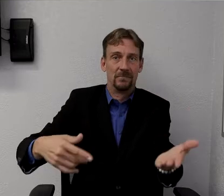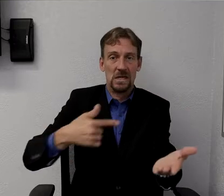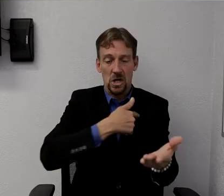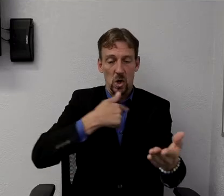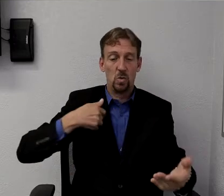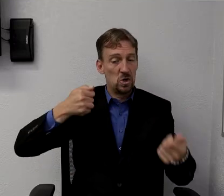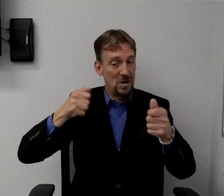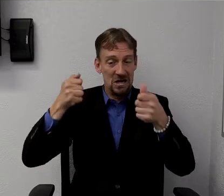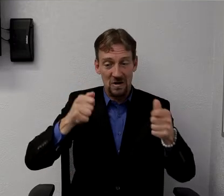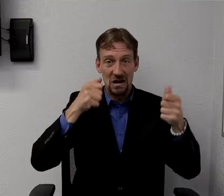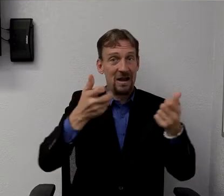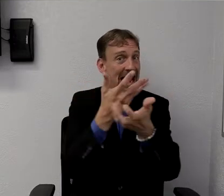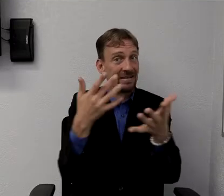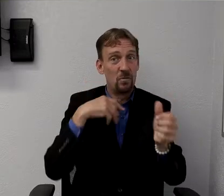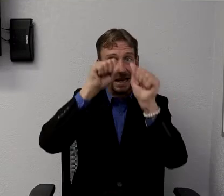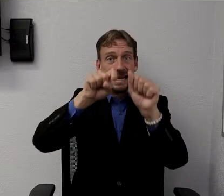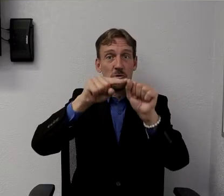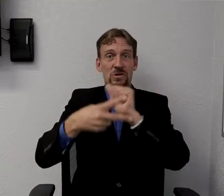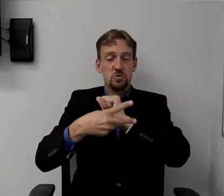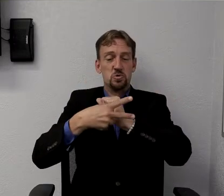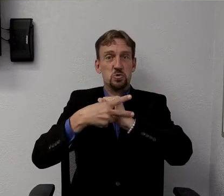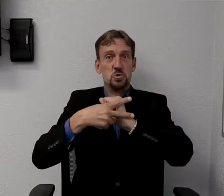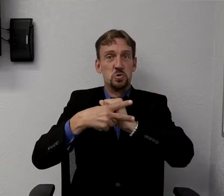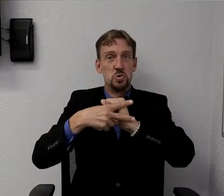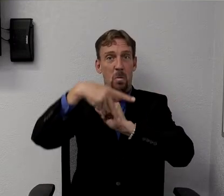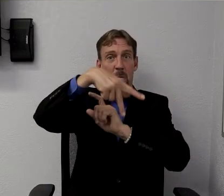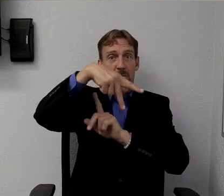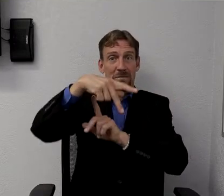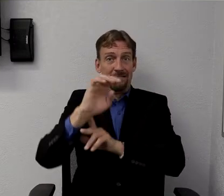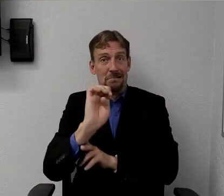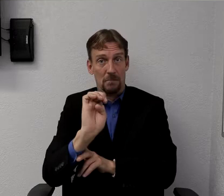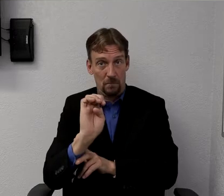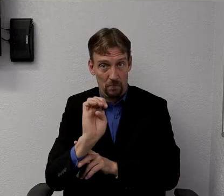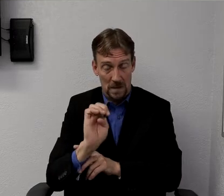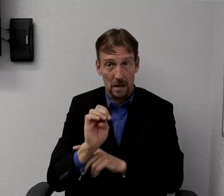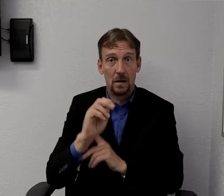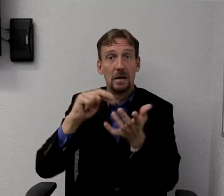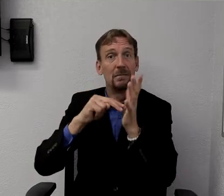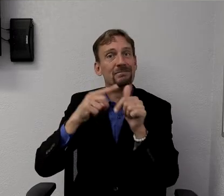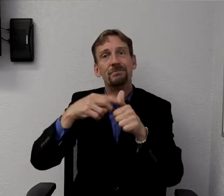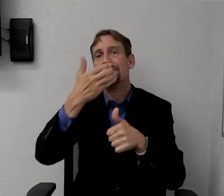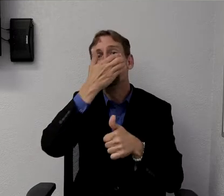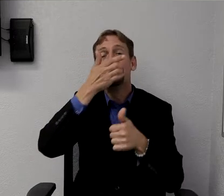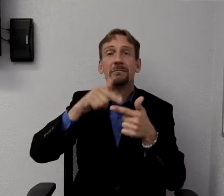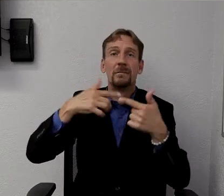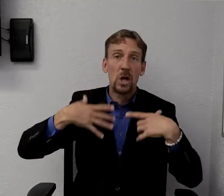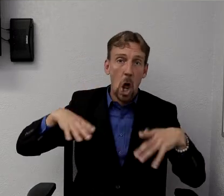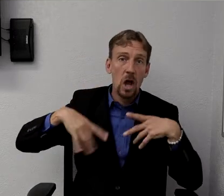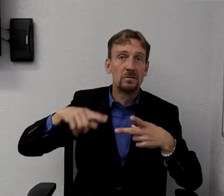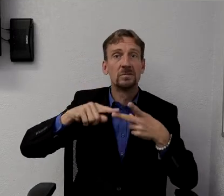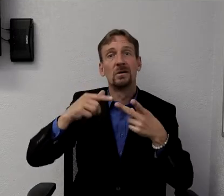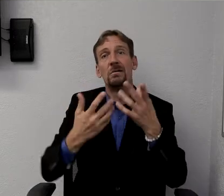conserve personal protective equipment, which mean masks, gowns, gloves, face